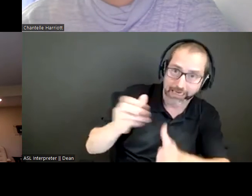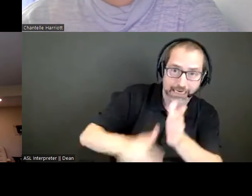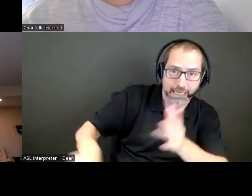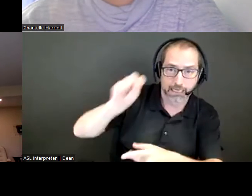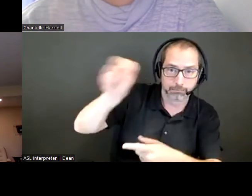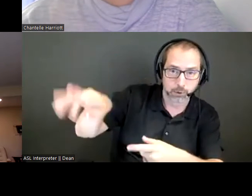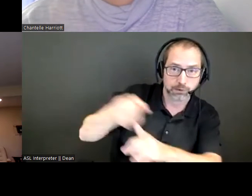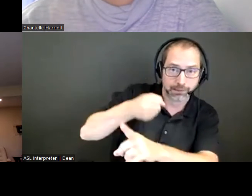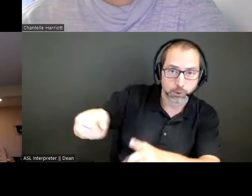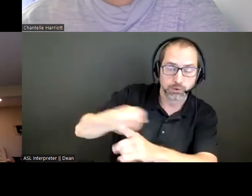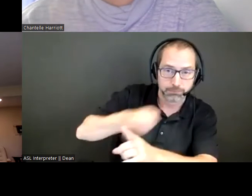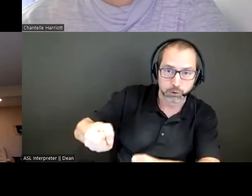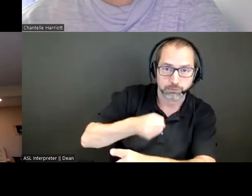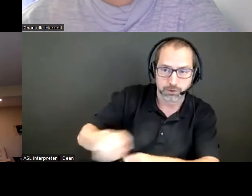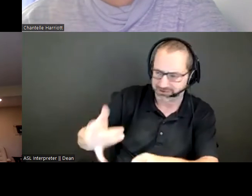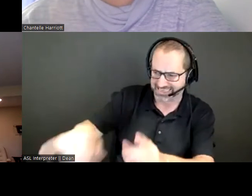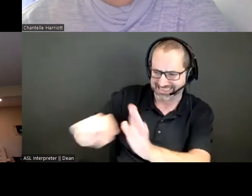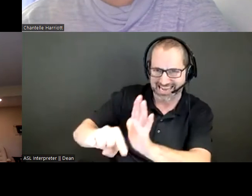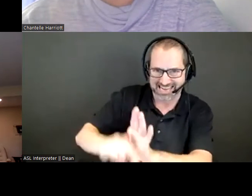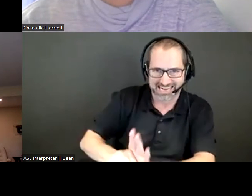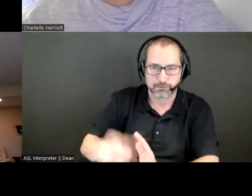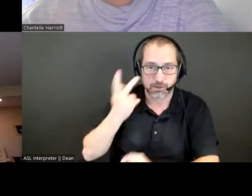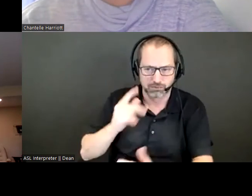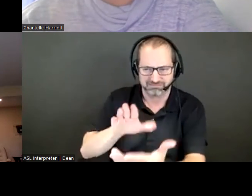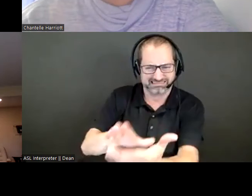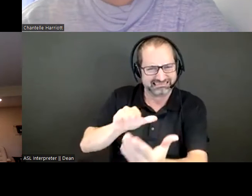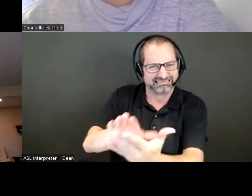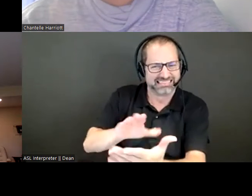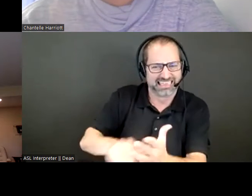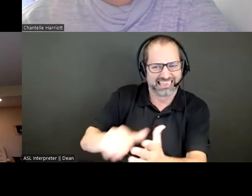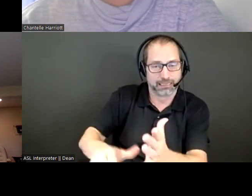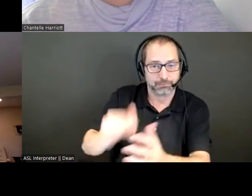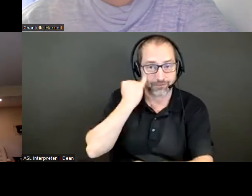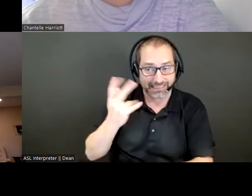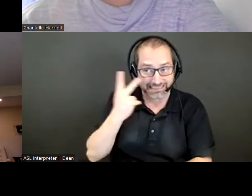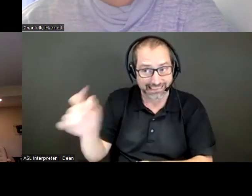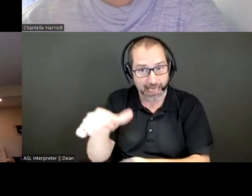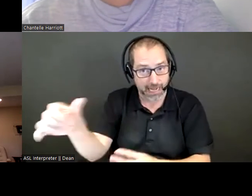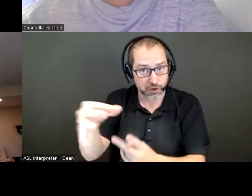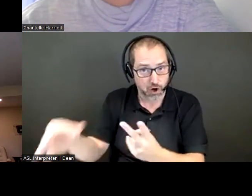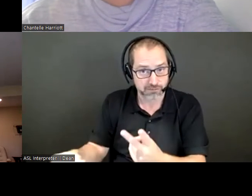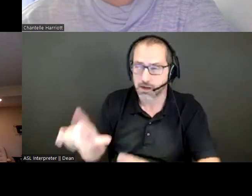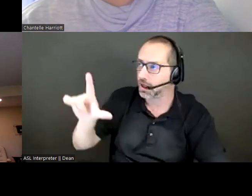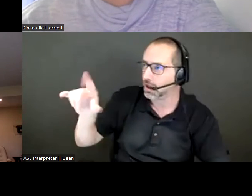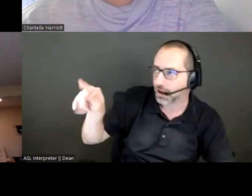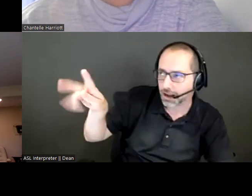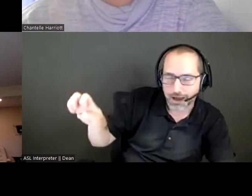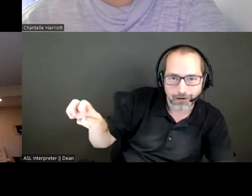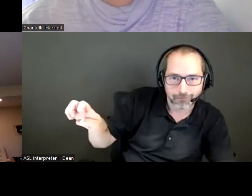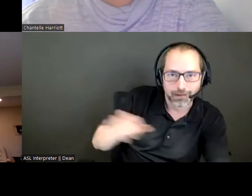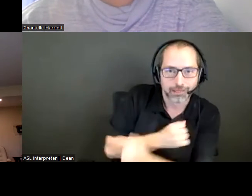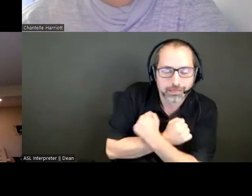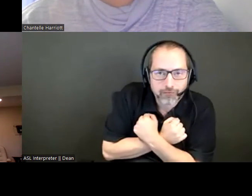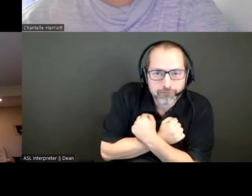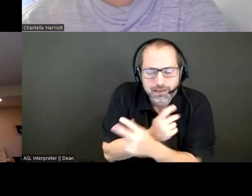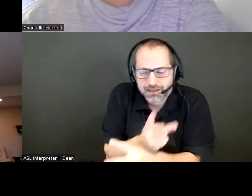negative. But when they have an alternative that, love is the way to go. Kindness and compassion